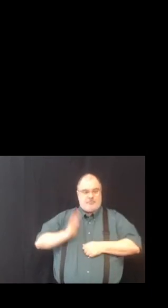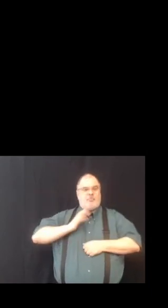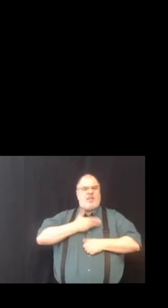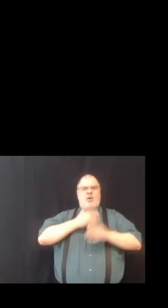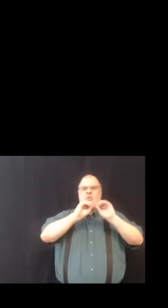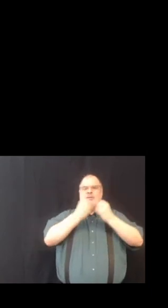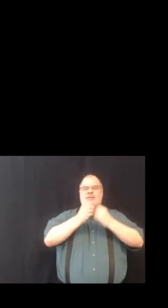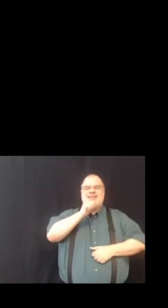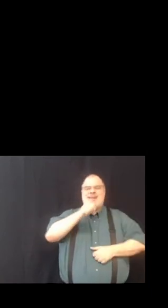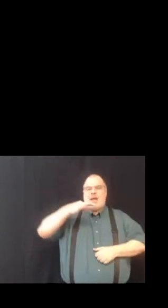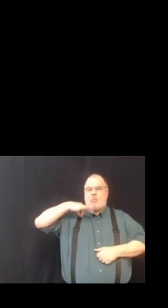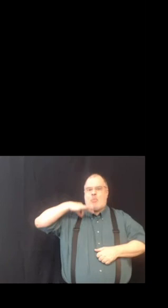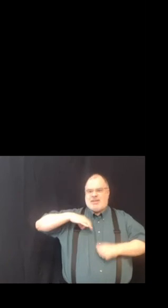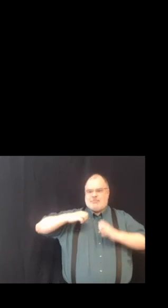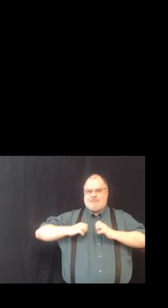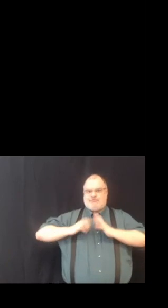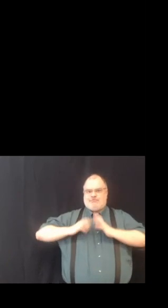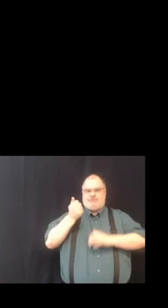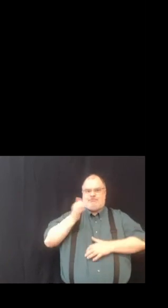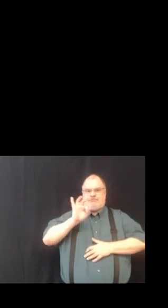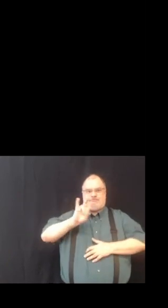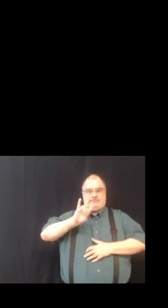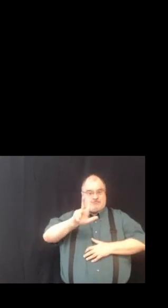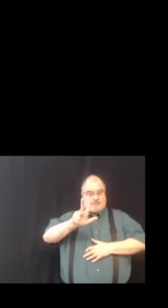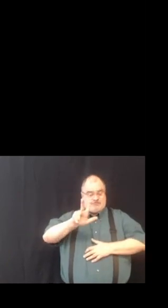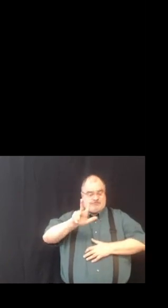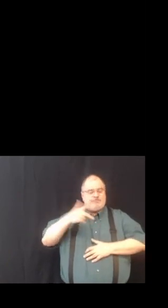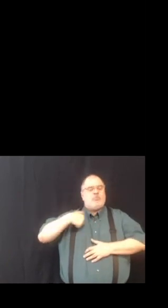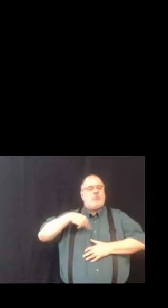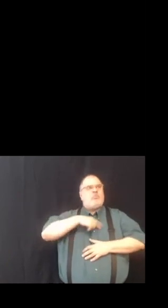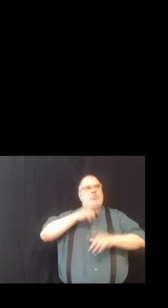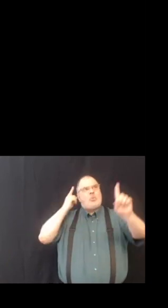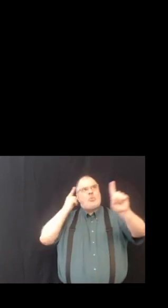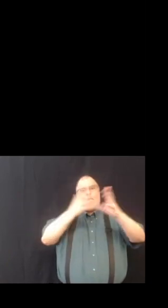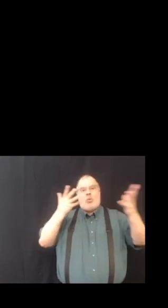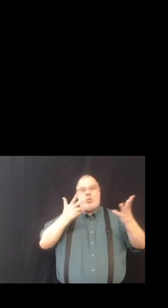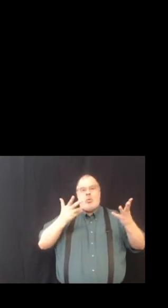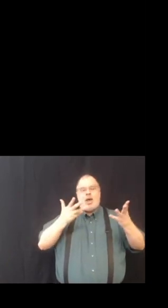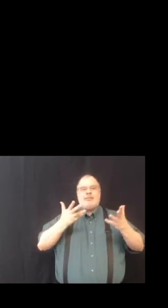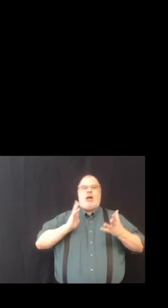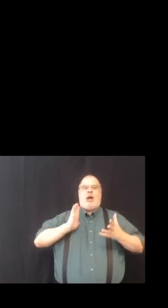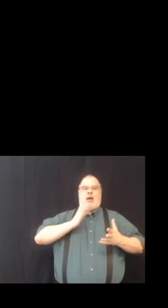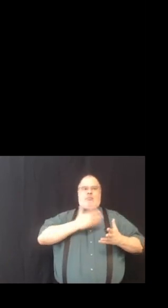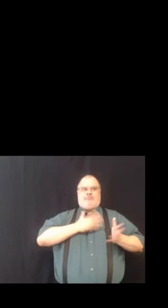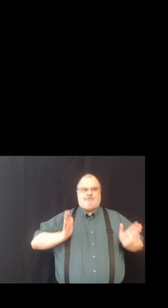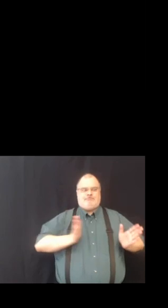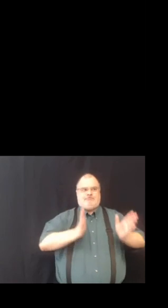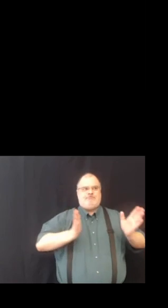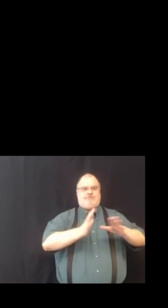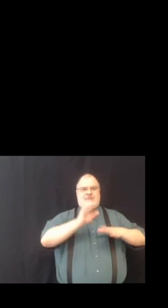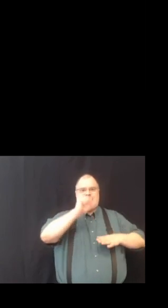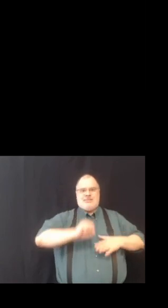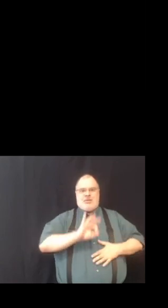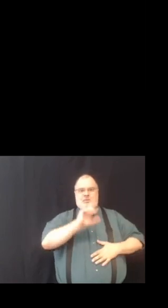in 1973, our mission is to promote the social well-being of South Florida youth and families through education,